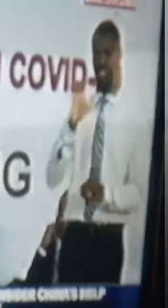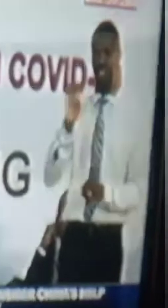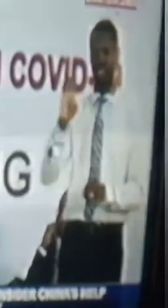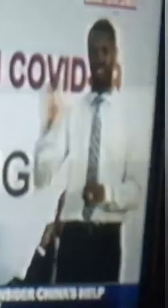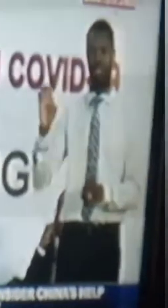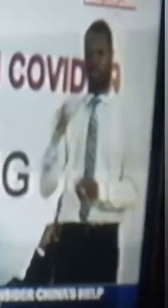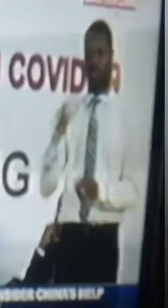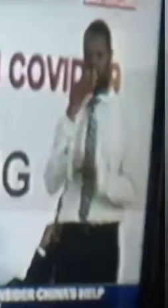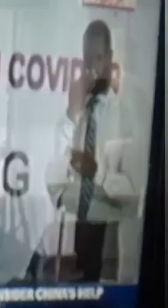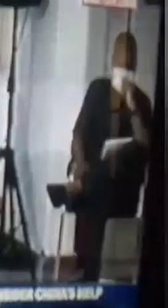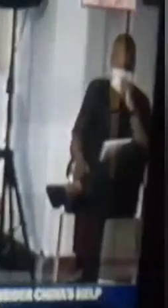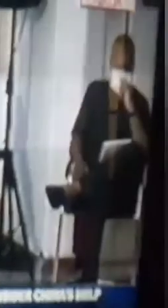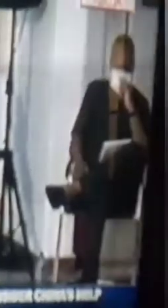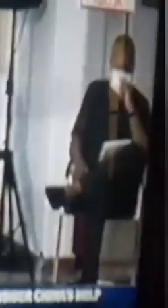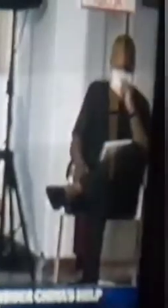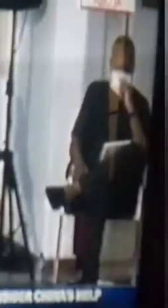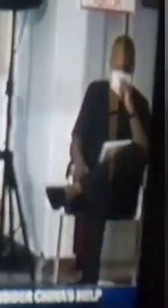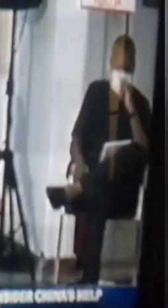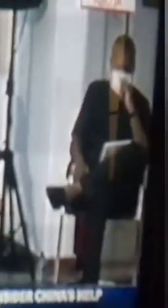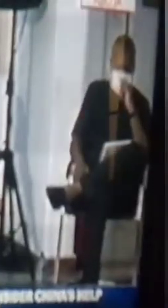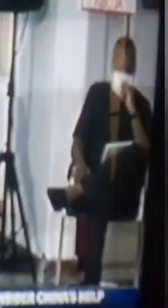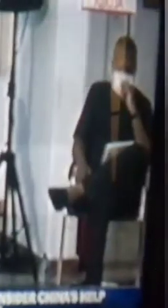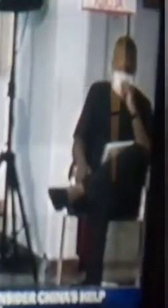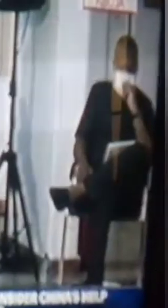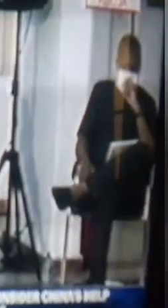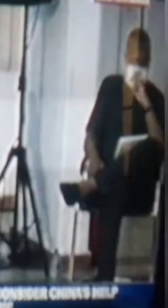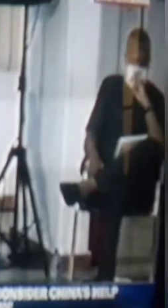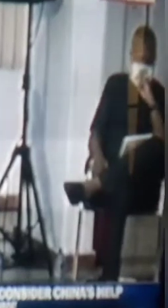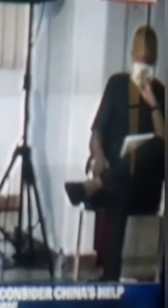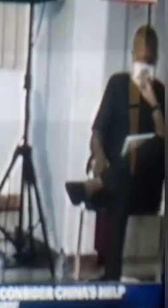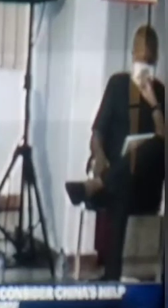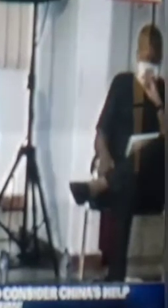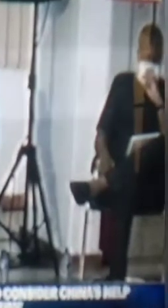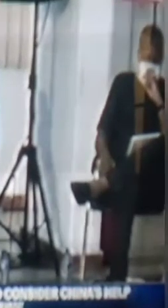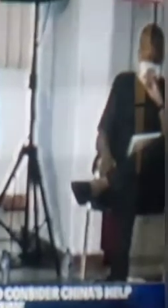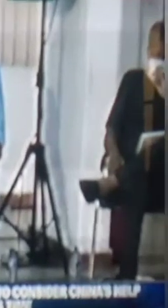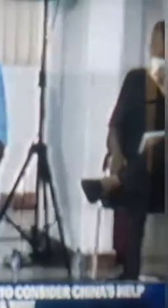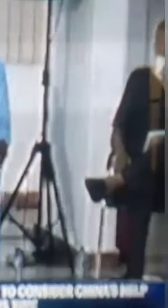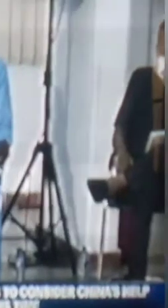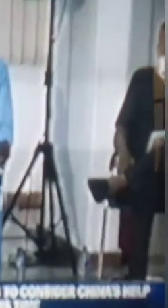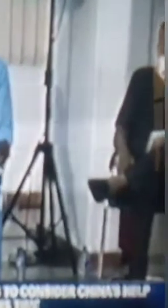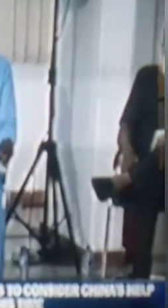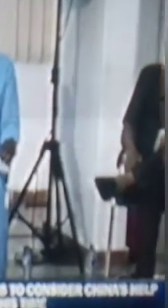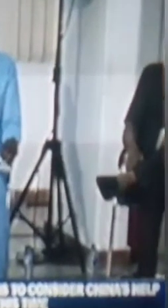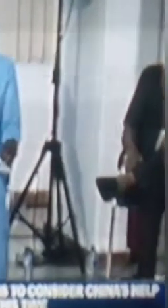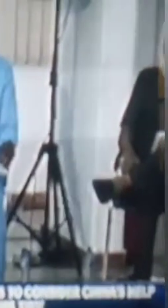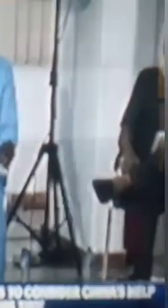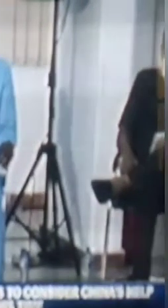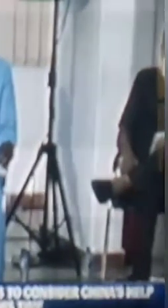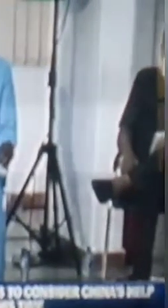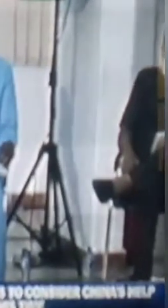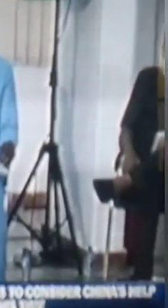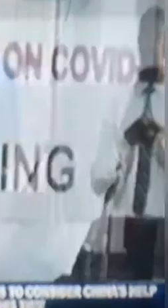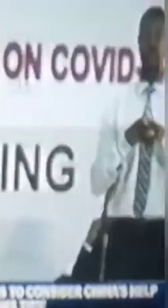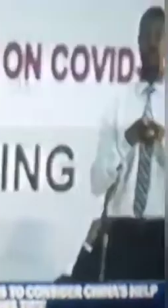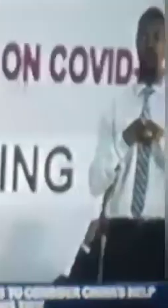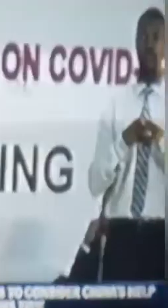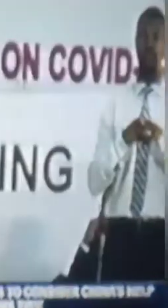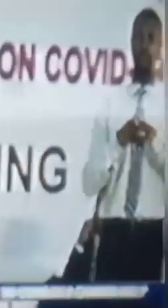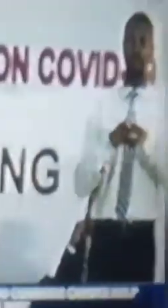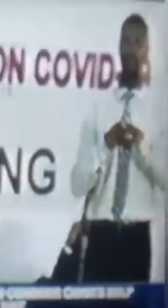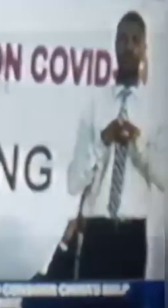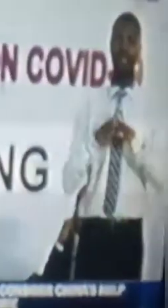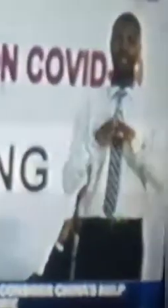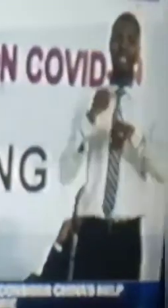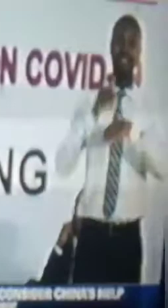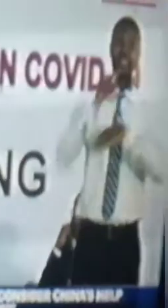the items. They have chartered a Nigerian aircraft to come and pick those things and bring